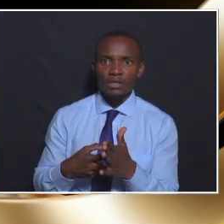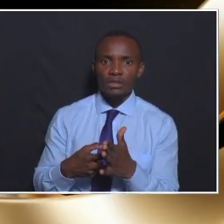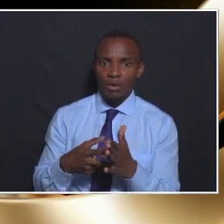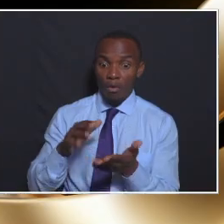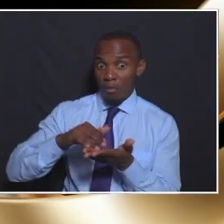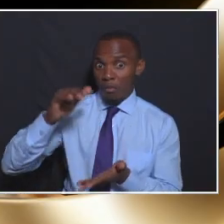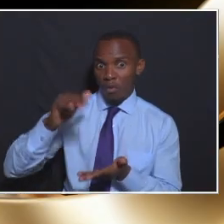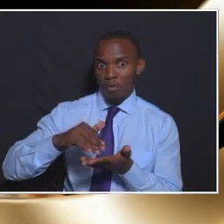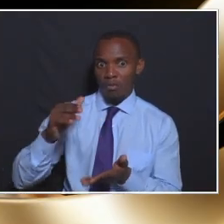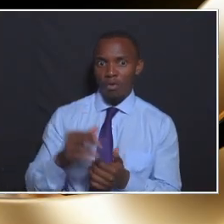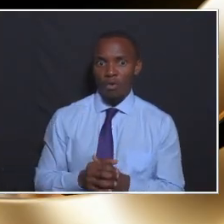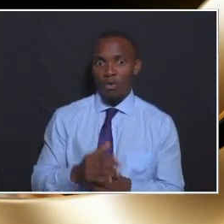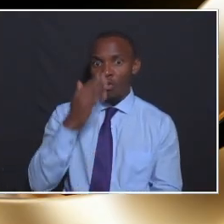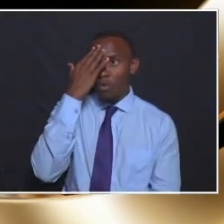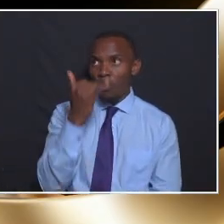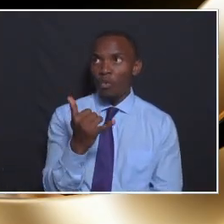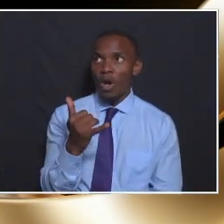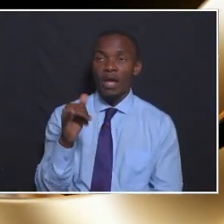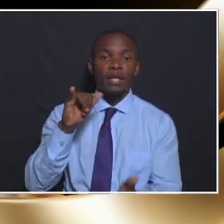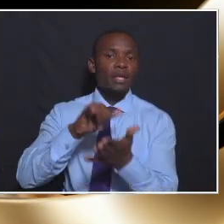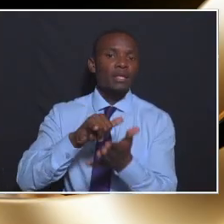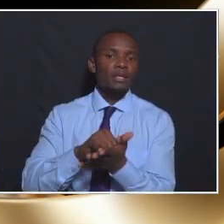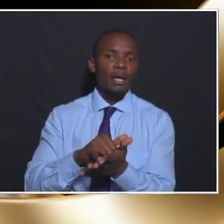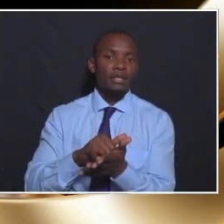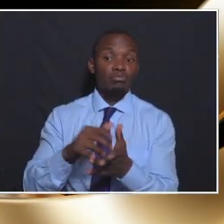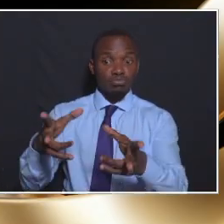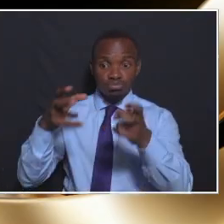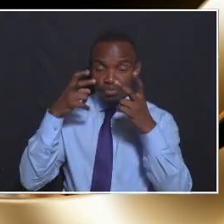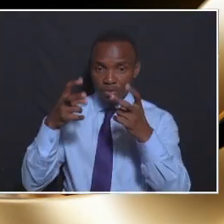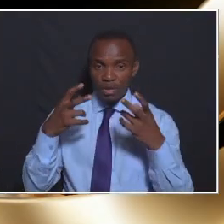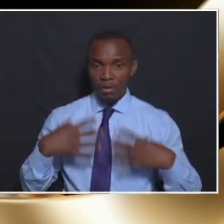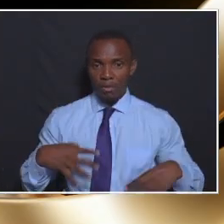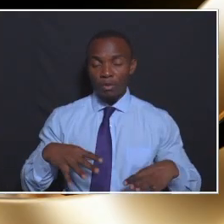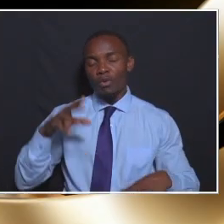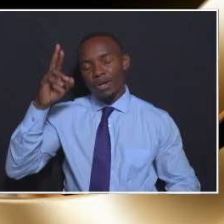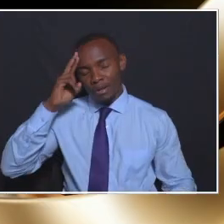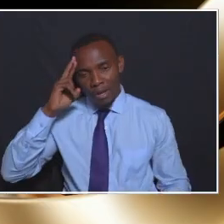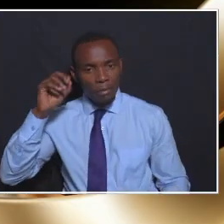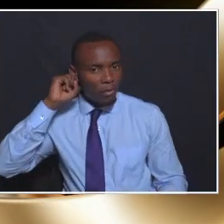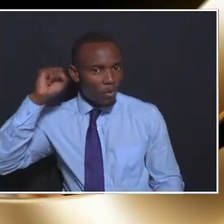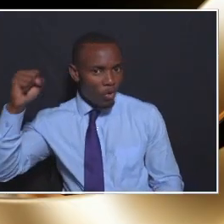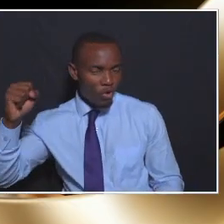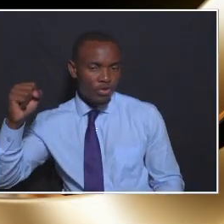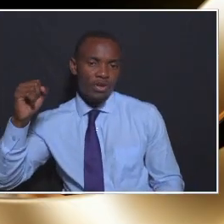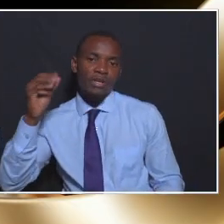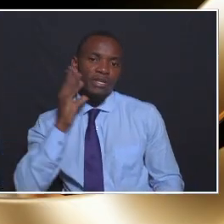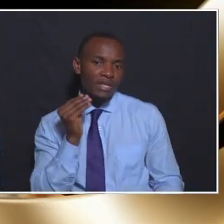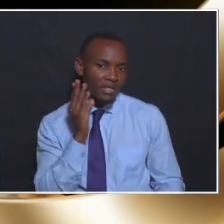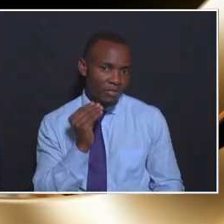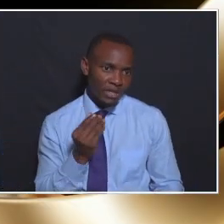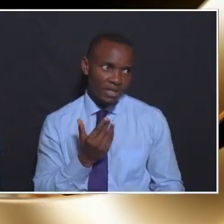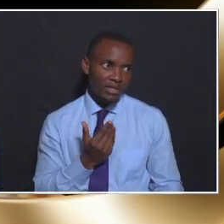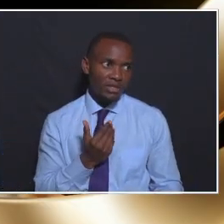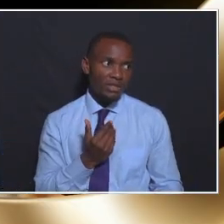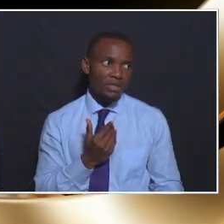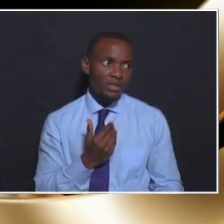immersively, because that draws the audience. Remember, audio is an experience. Audio is an experience.